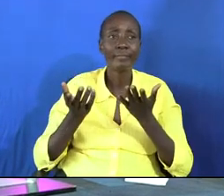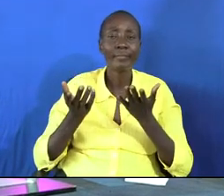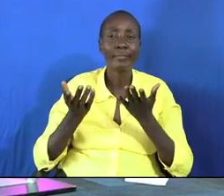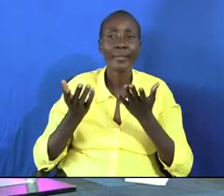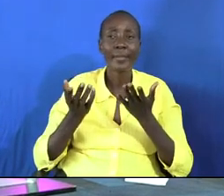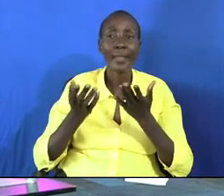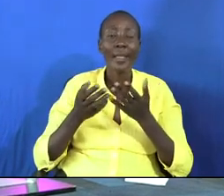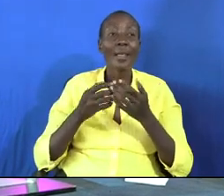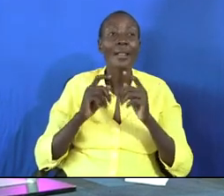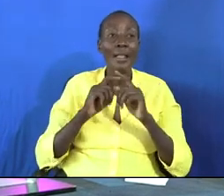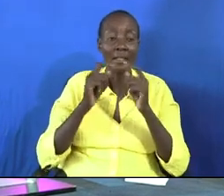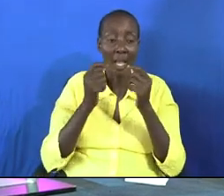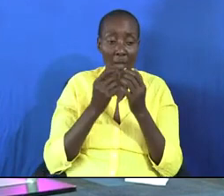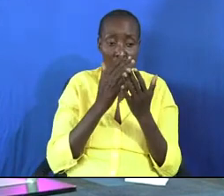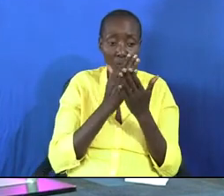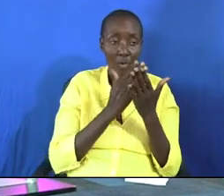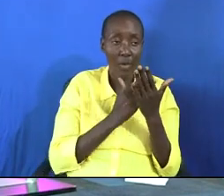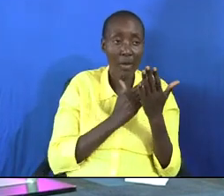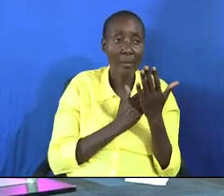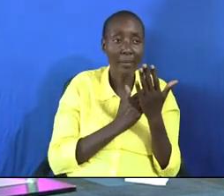That kind of programming,